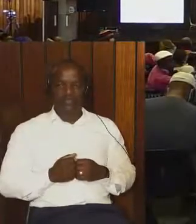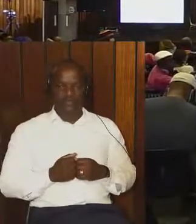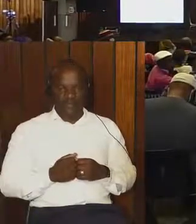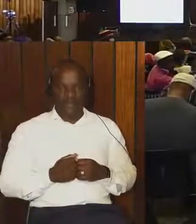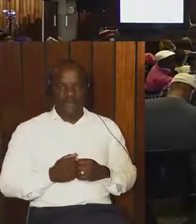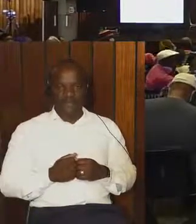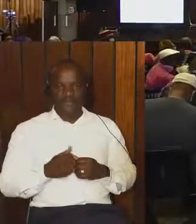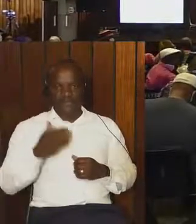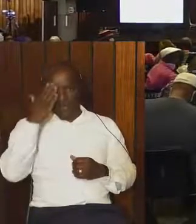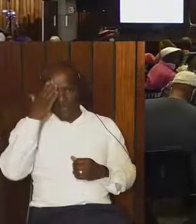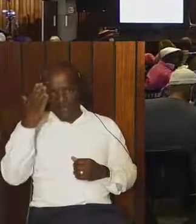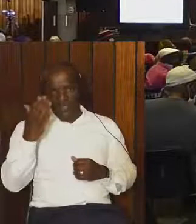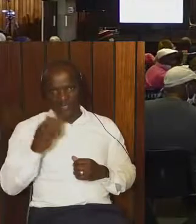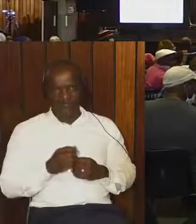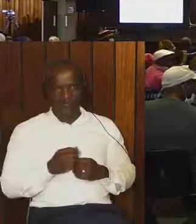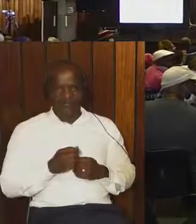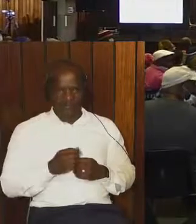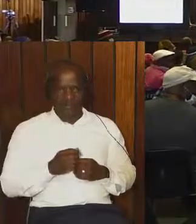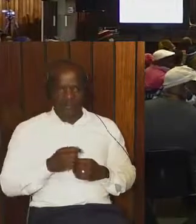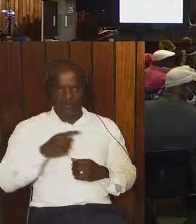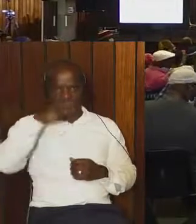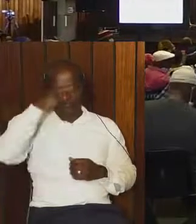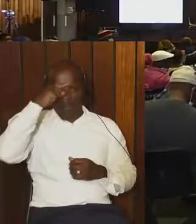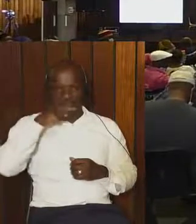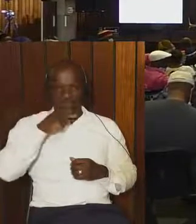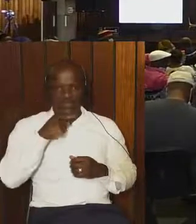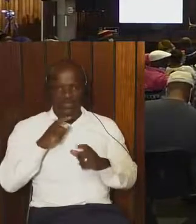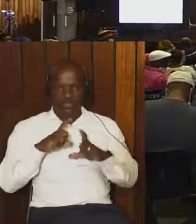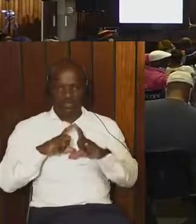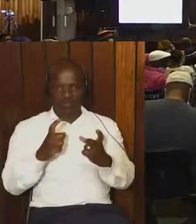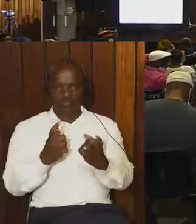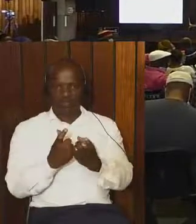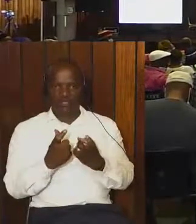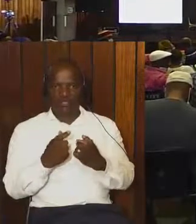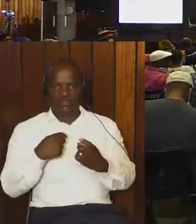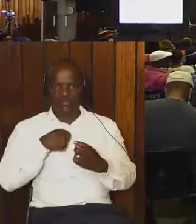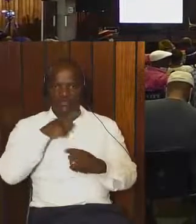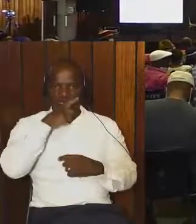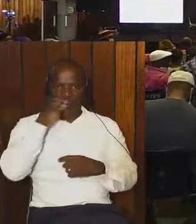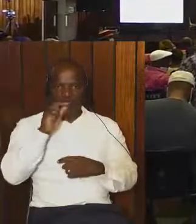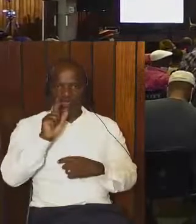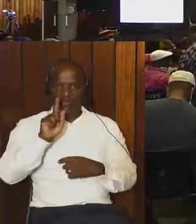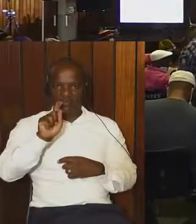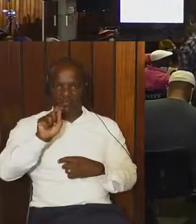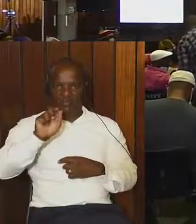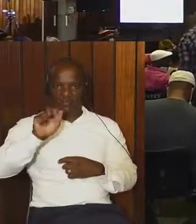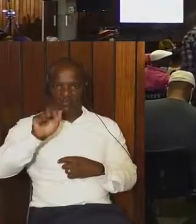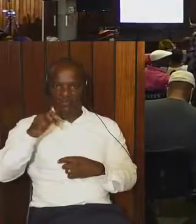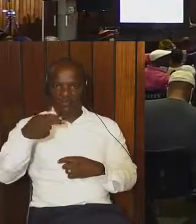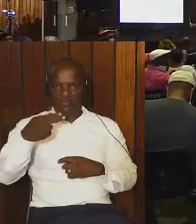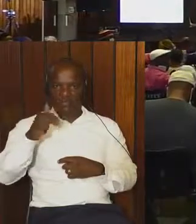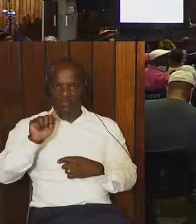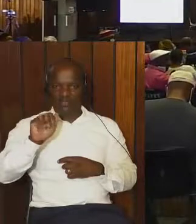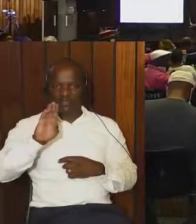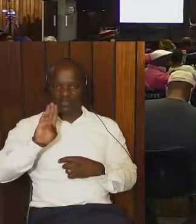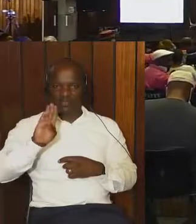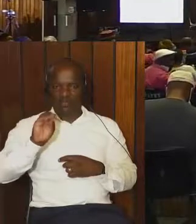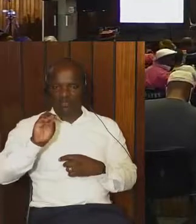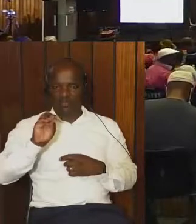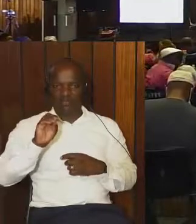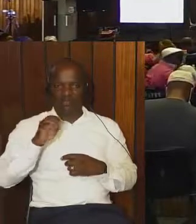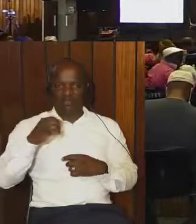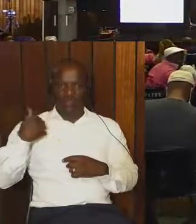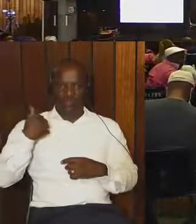Dumelang hape kwa portfolio committee ke Thabo Moloi, Davidton Ward 96.